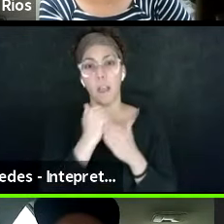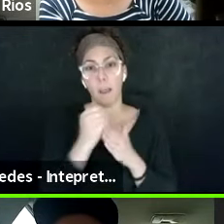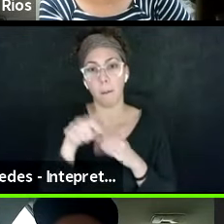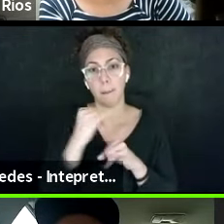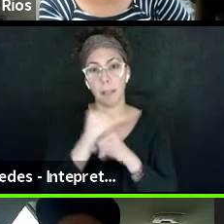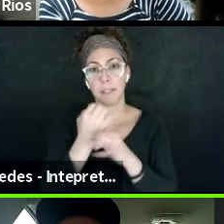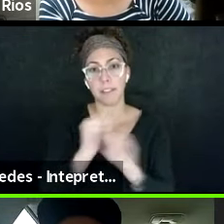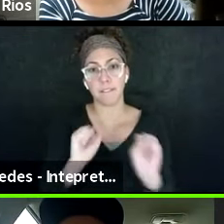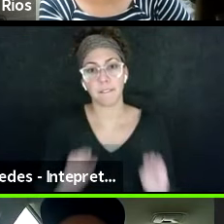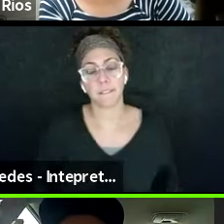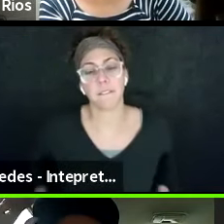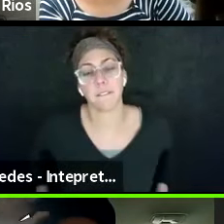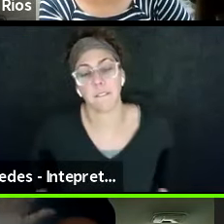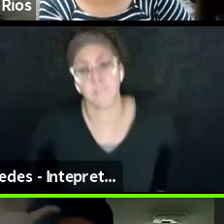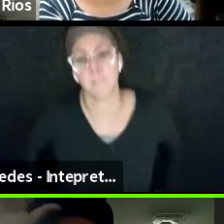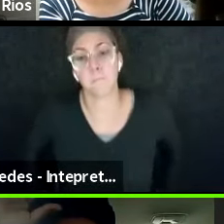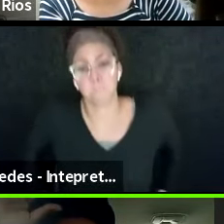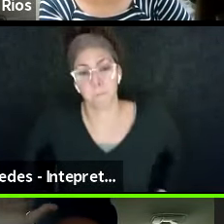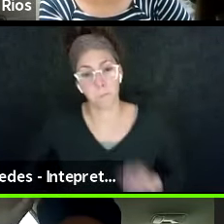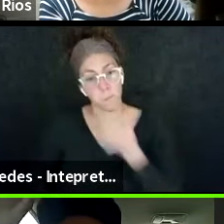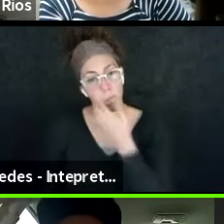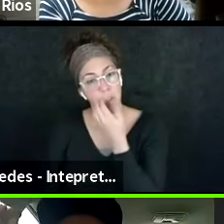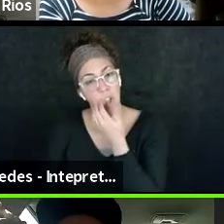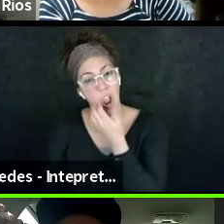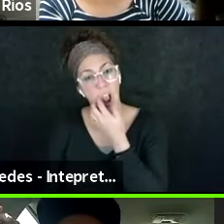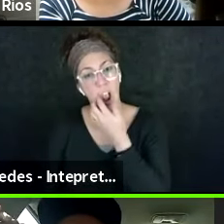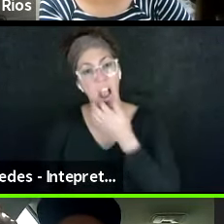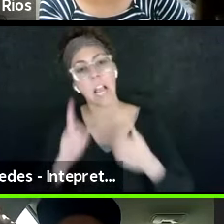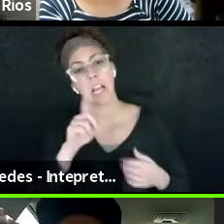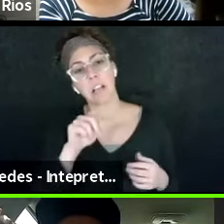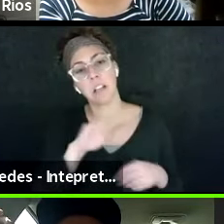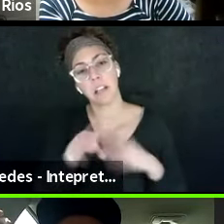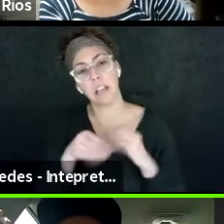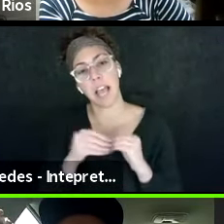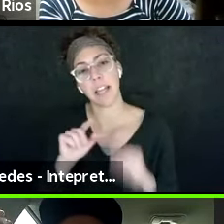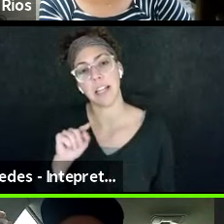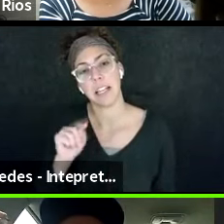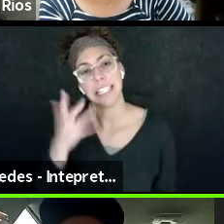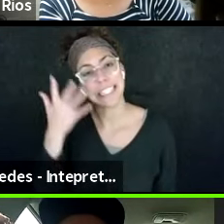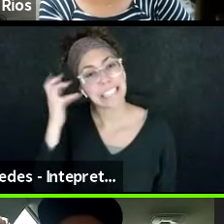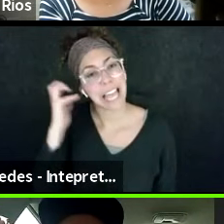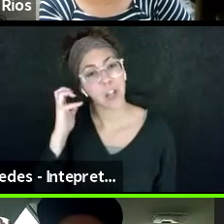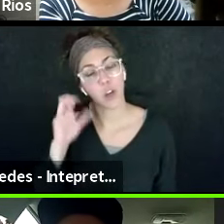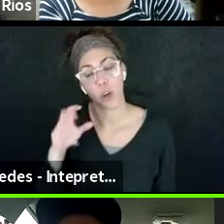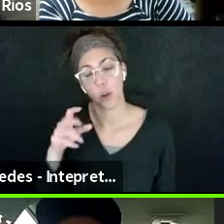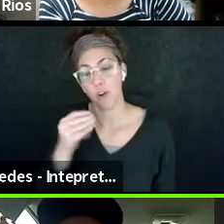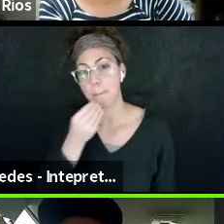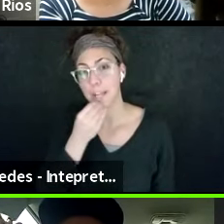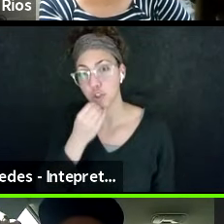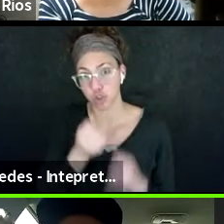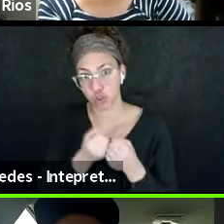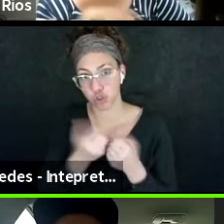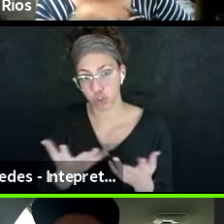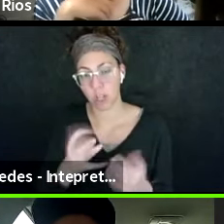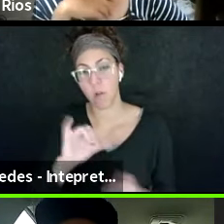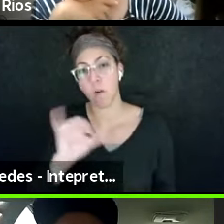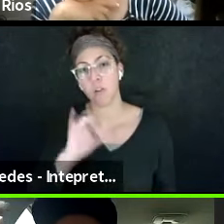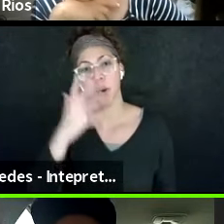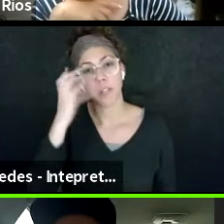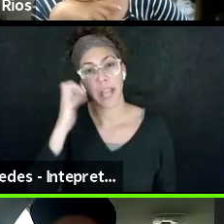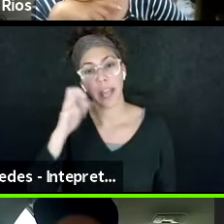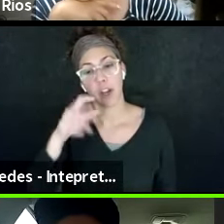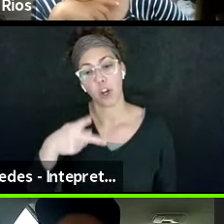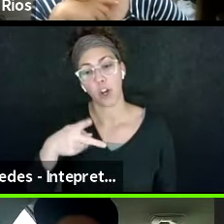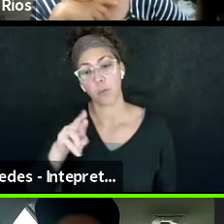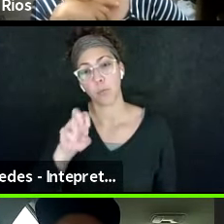Awesome, thank you. And just for everyone's reference, the Tiger Pantry information and also the Tiger Preview information is